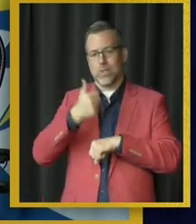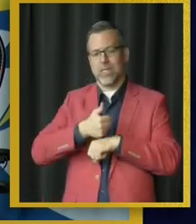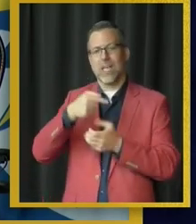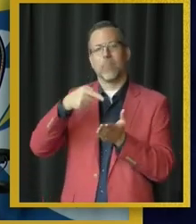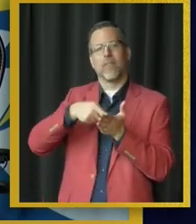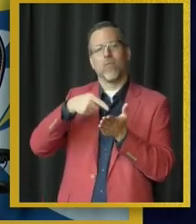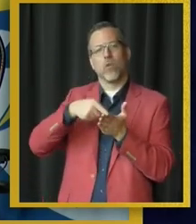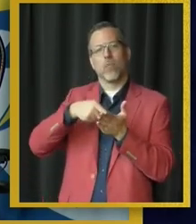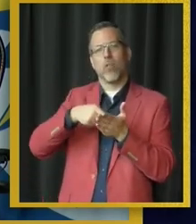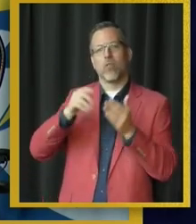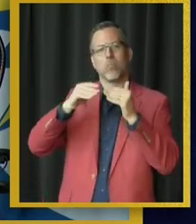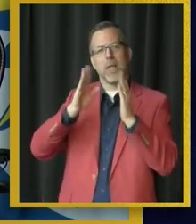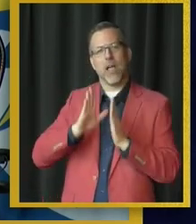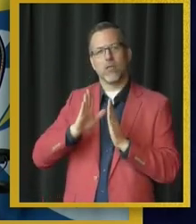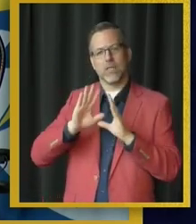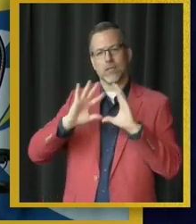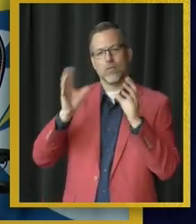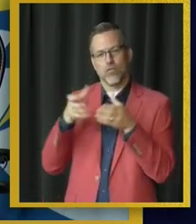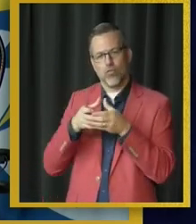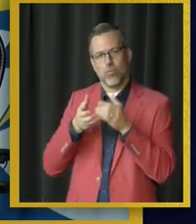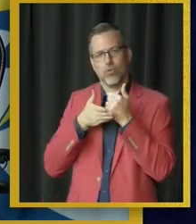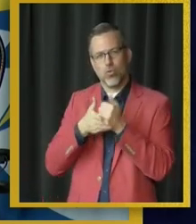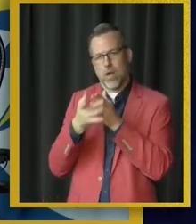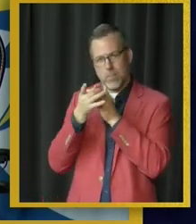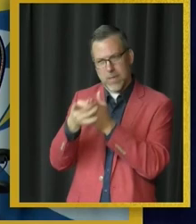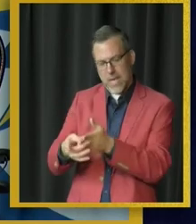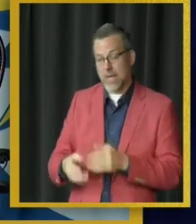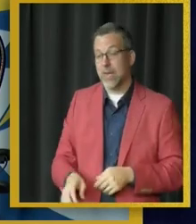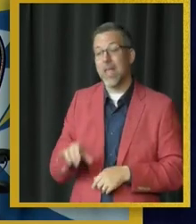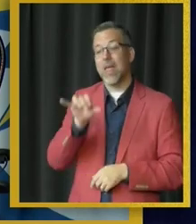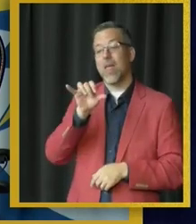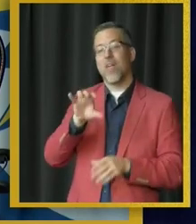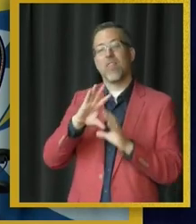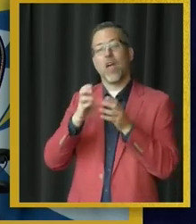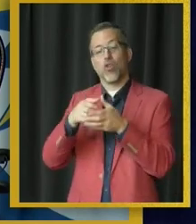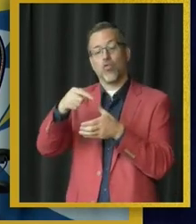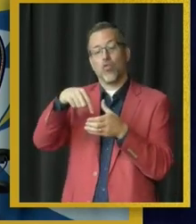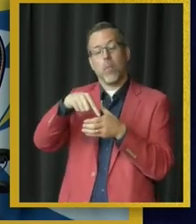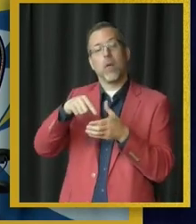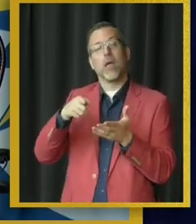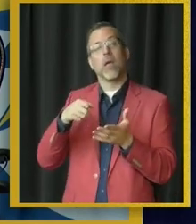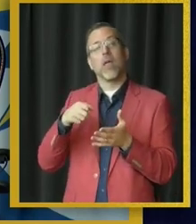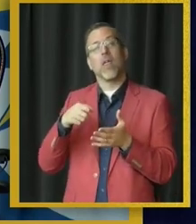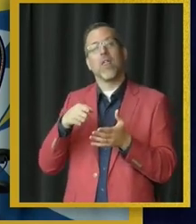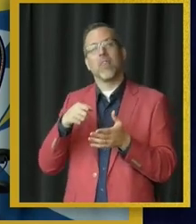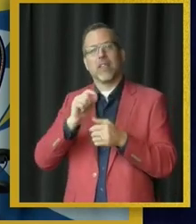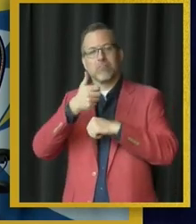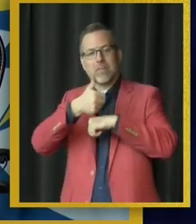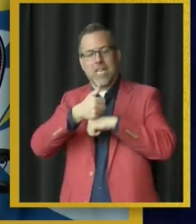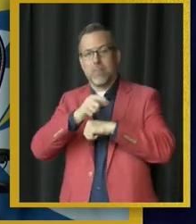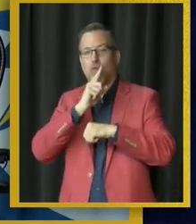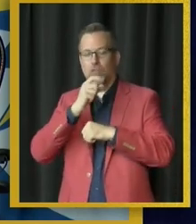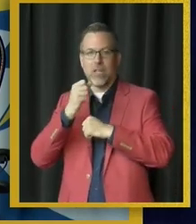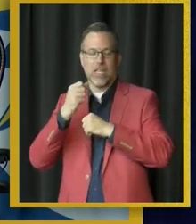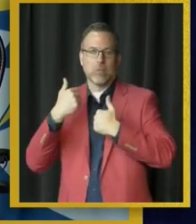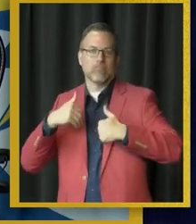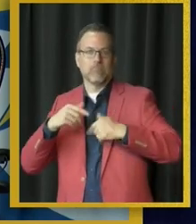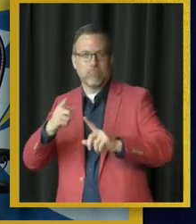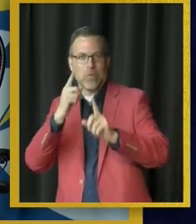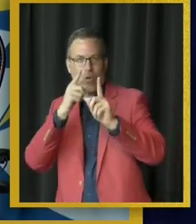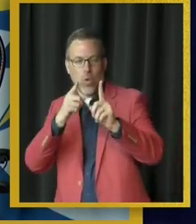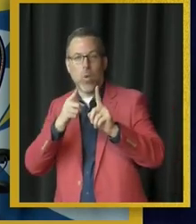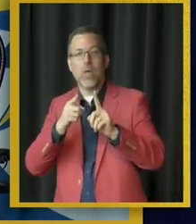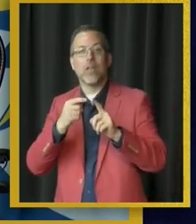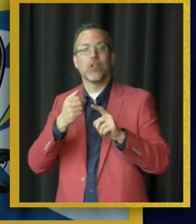force to guide our city strategy. And this task force set a very ambitious goal of making